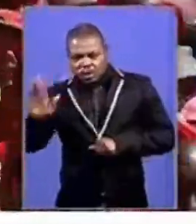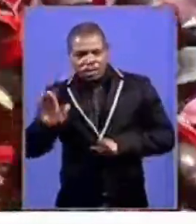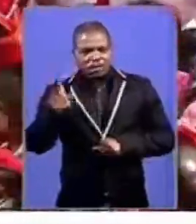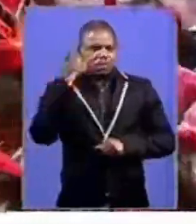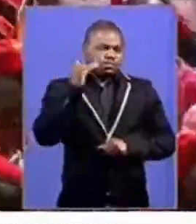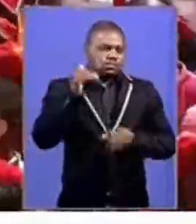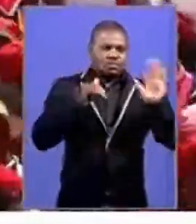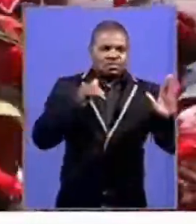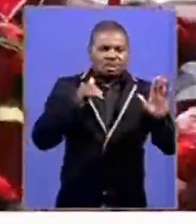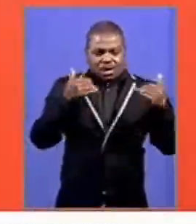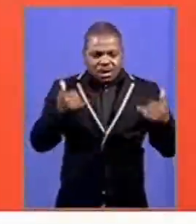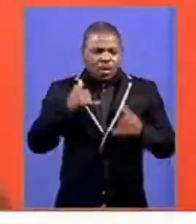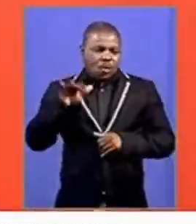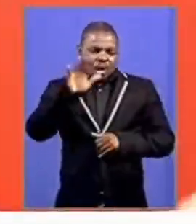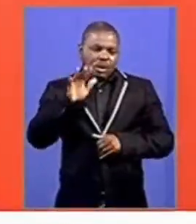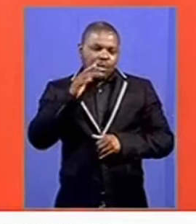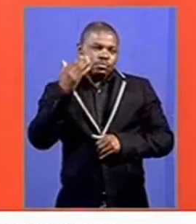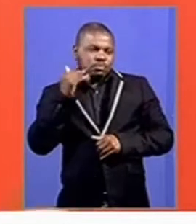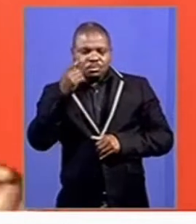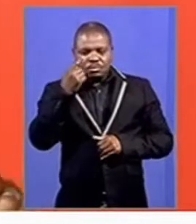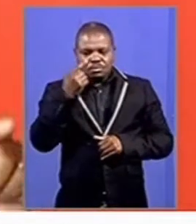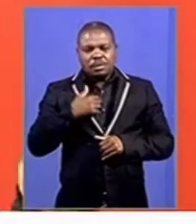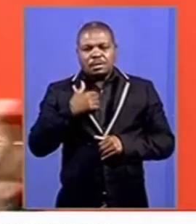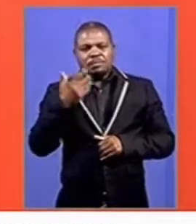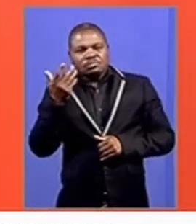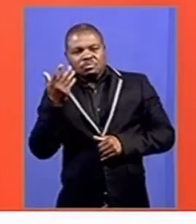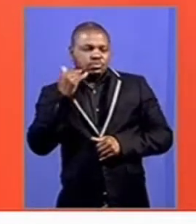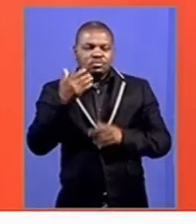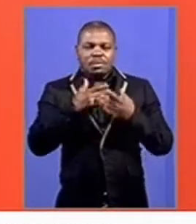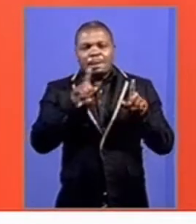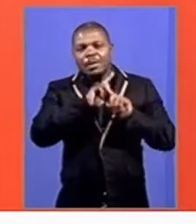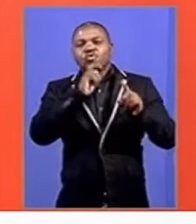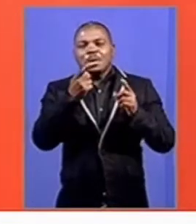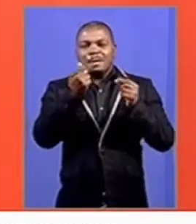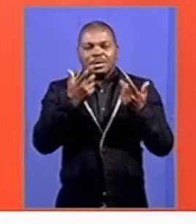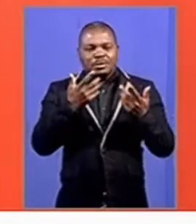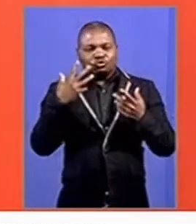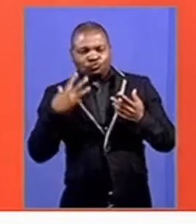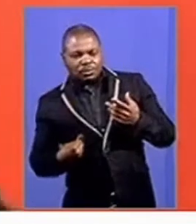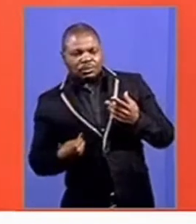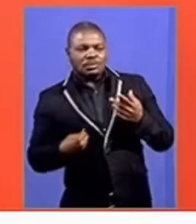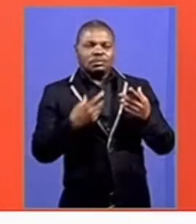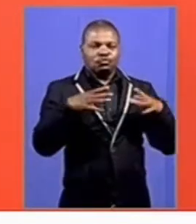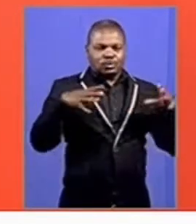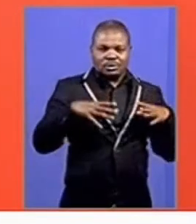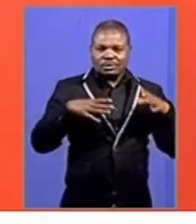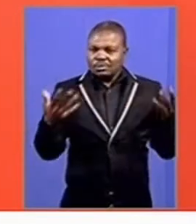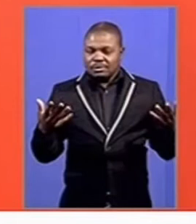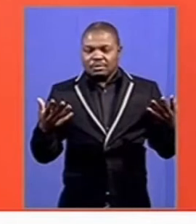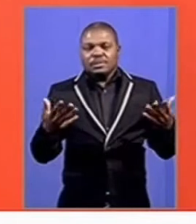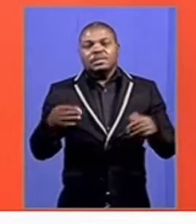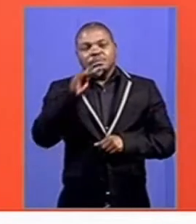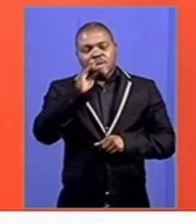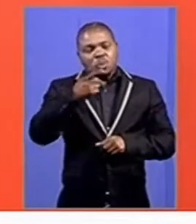now you're not using the color. You use money to continue the same thing of color division. So we will